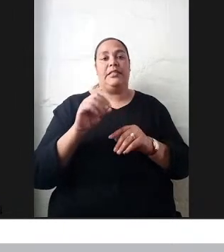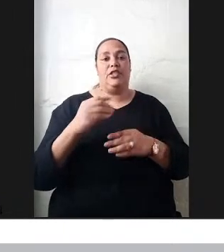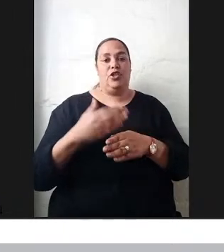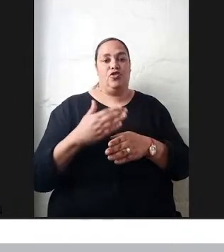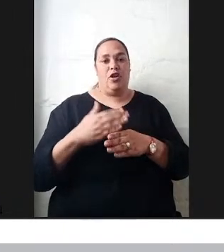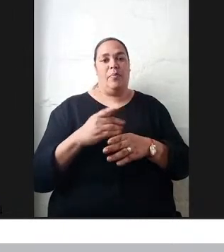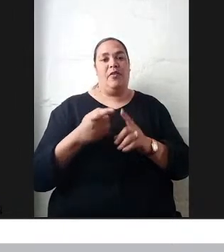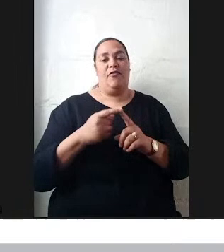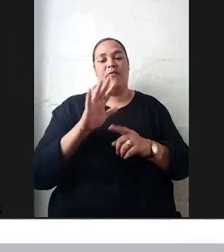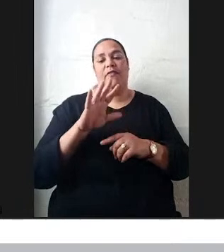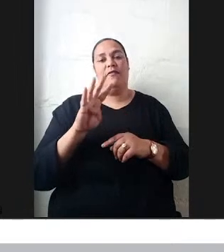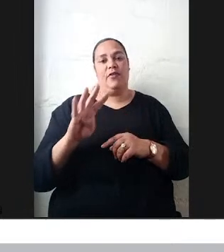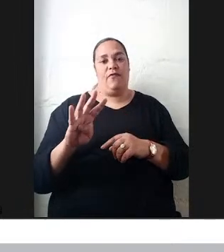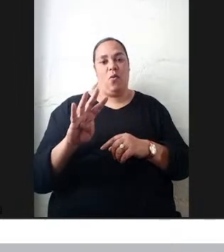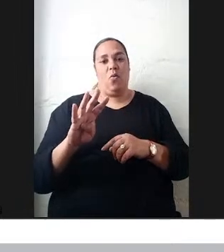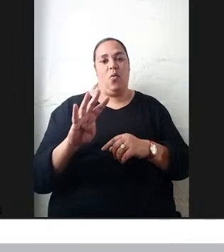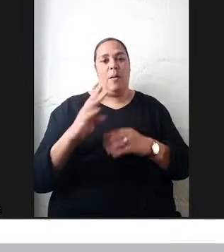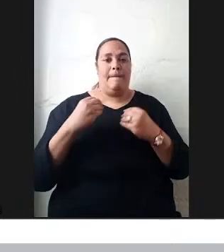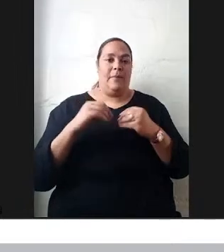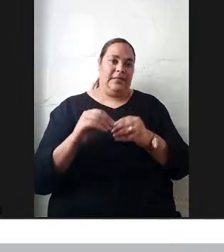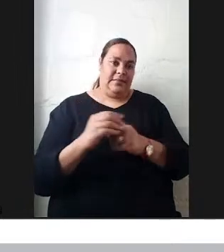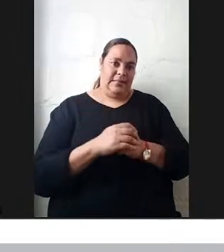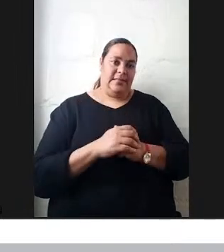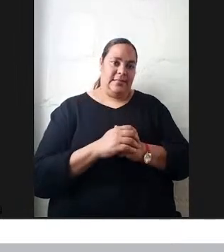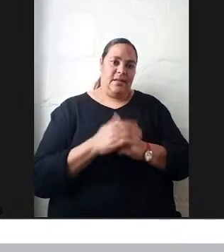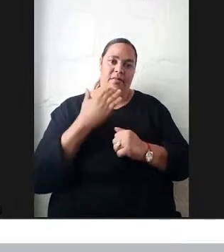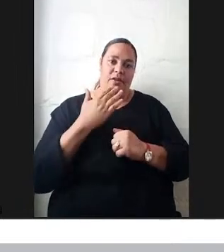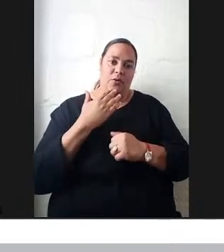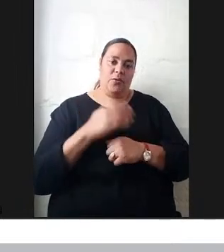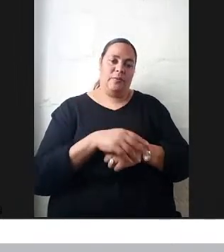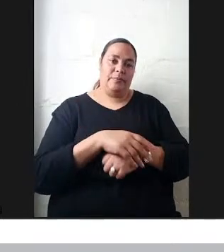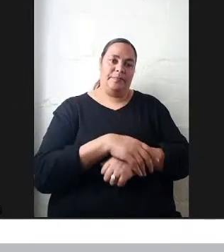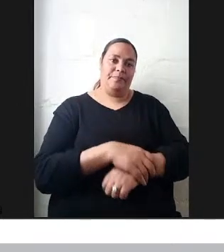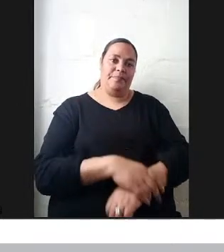54 businesses. Thank you.